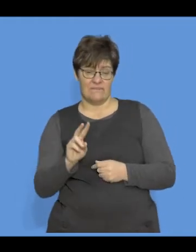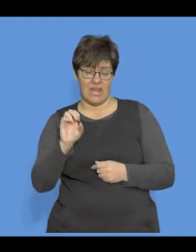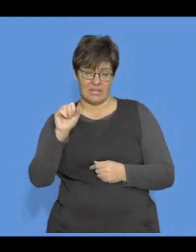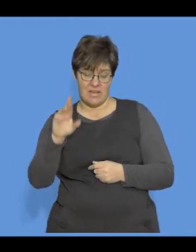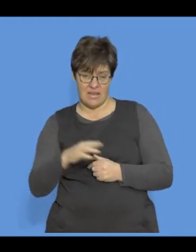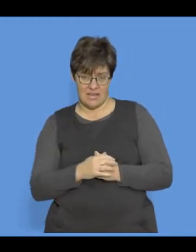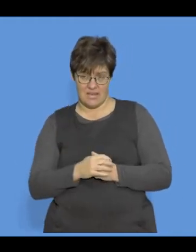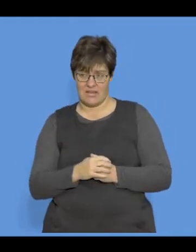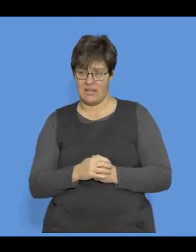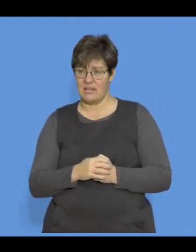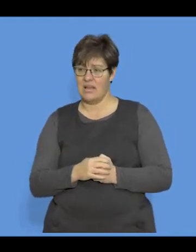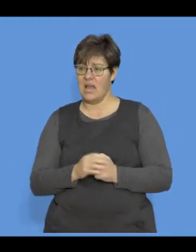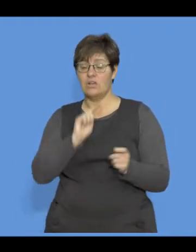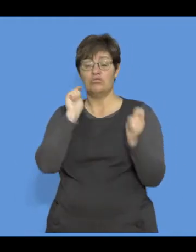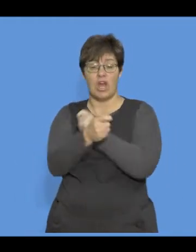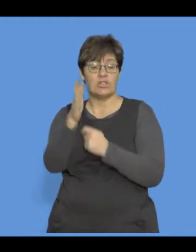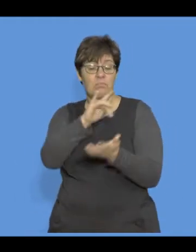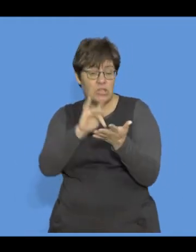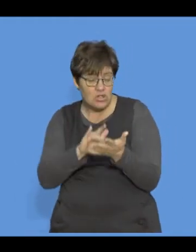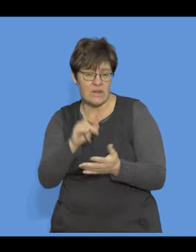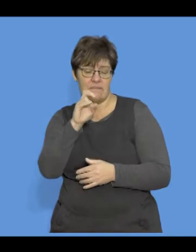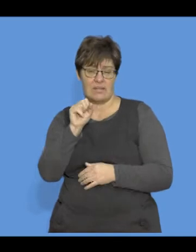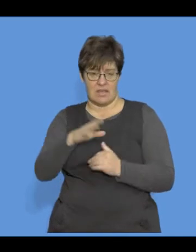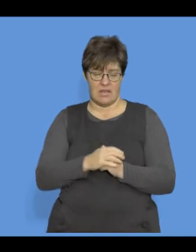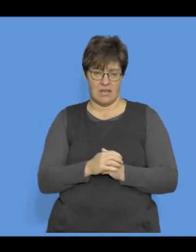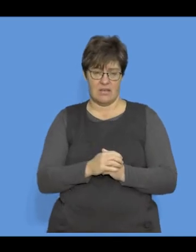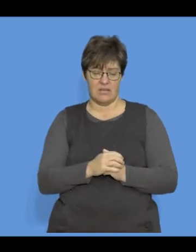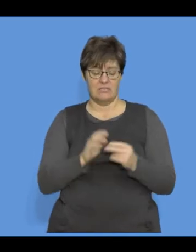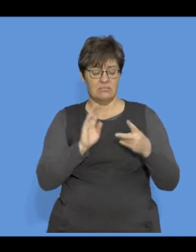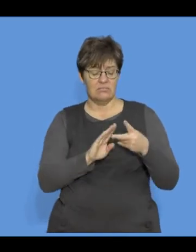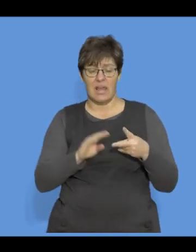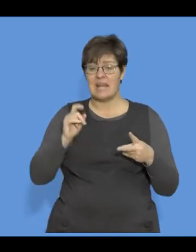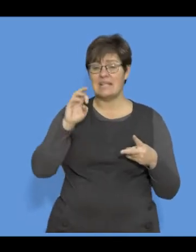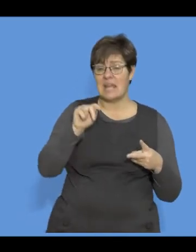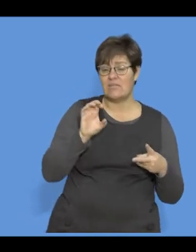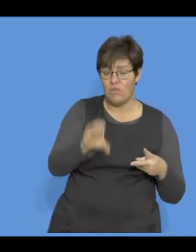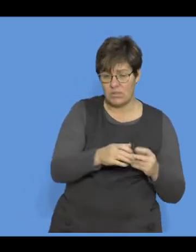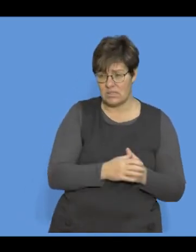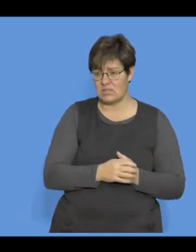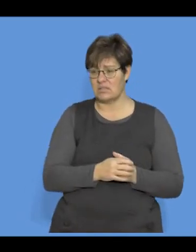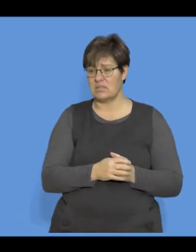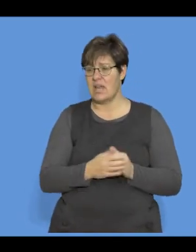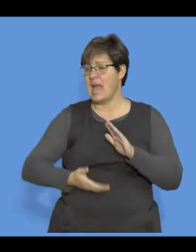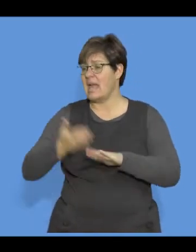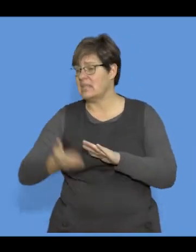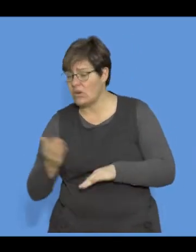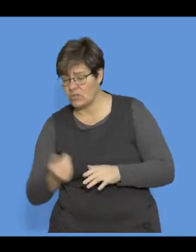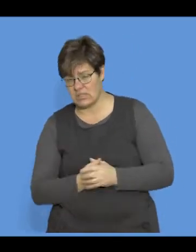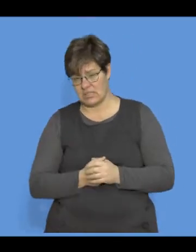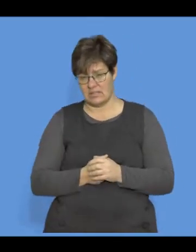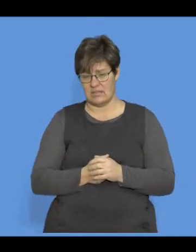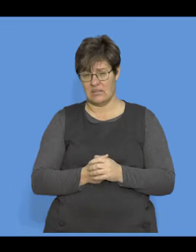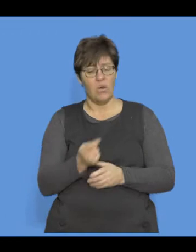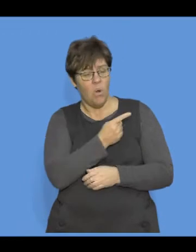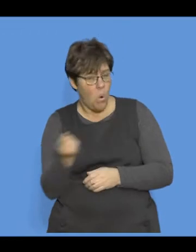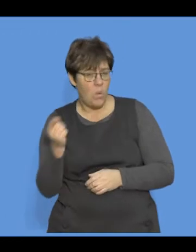position is a vector. I go to net force, acceleration, force. Those are all vector